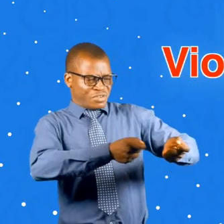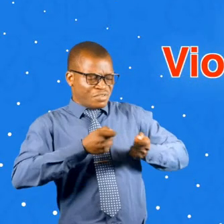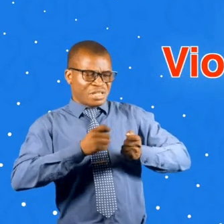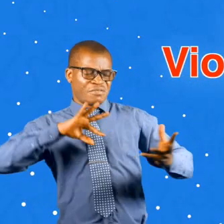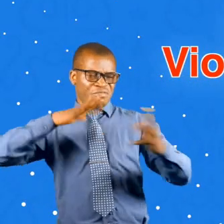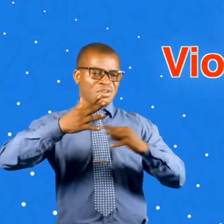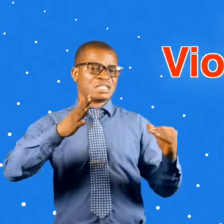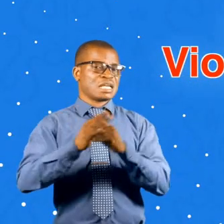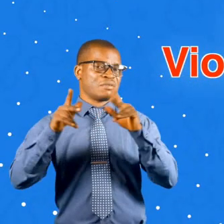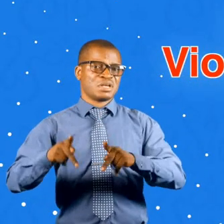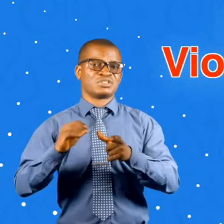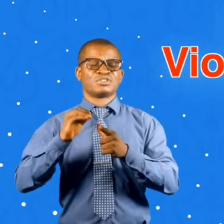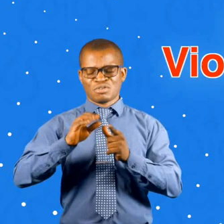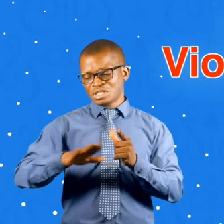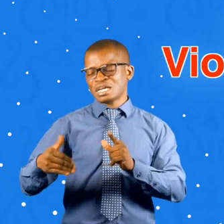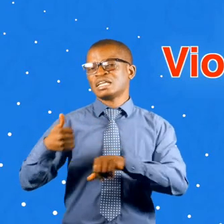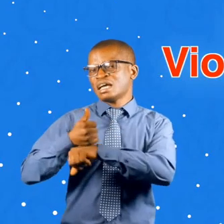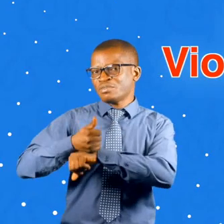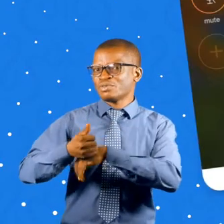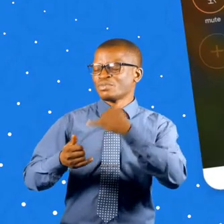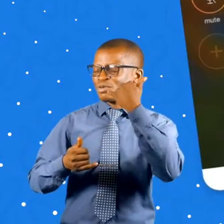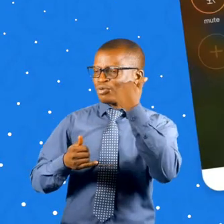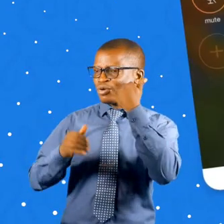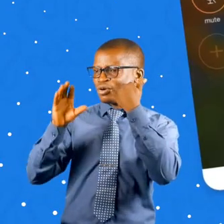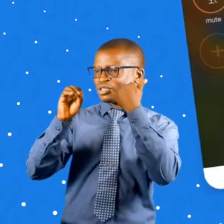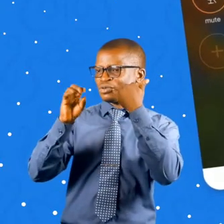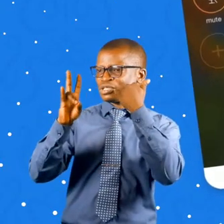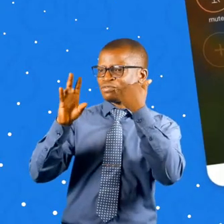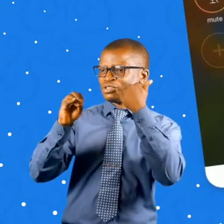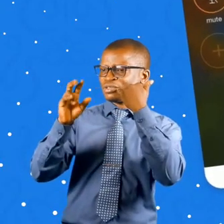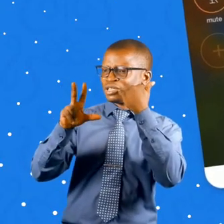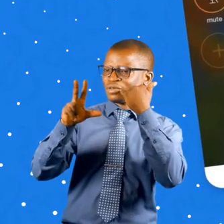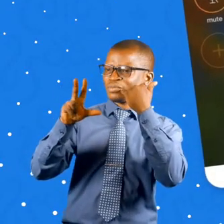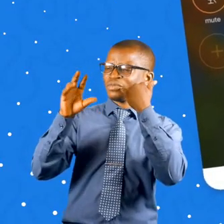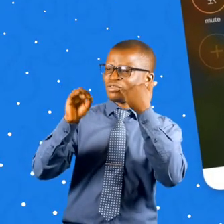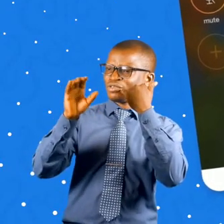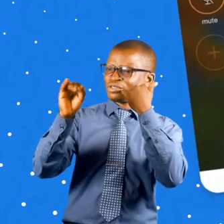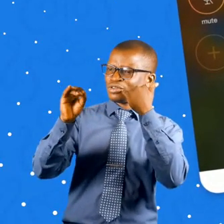suspected human trafficking, violence against persons, and child abuse, please call Naptip Hotline